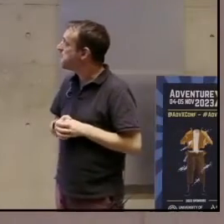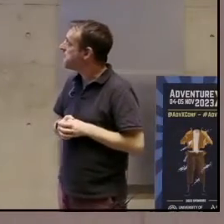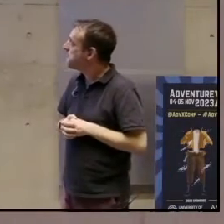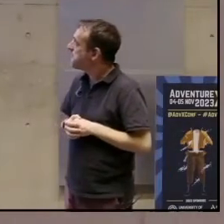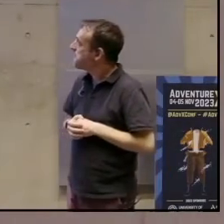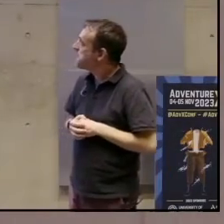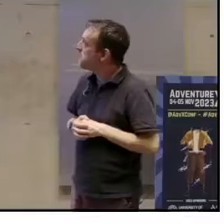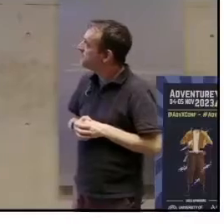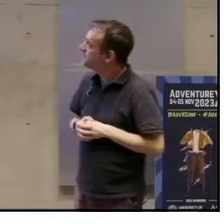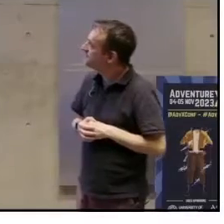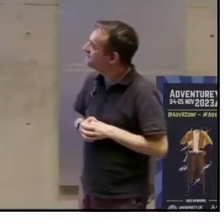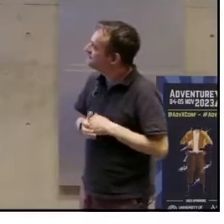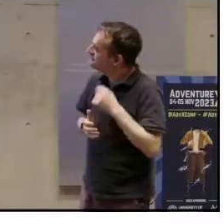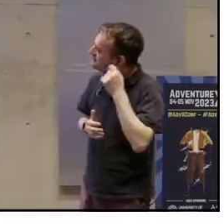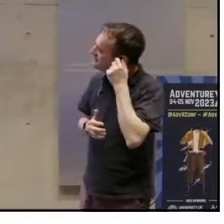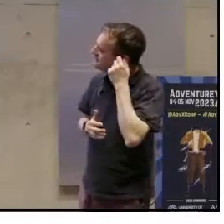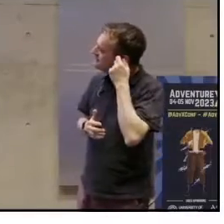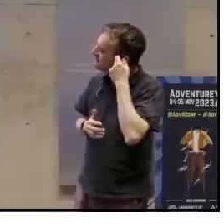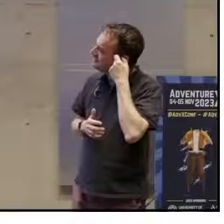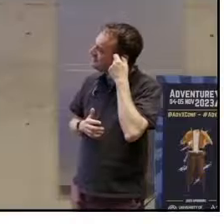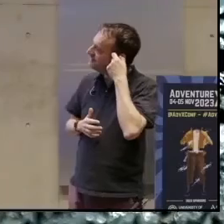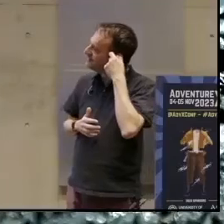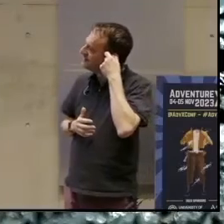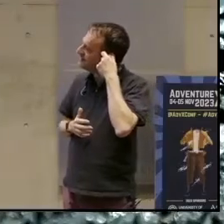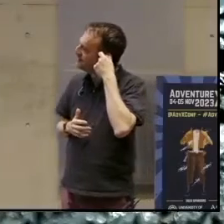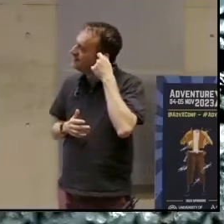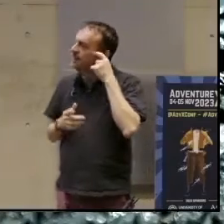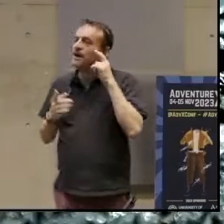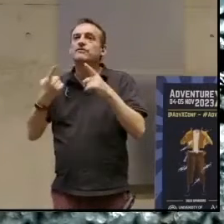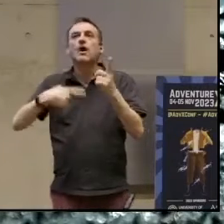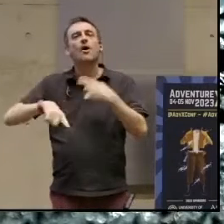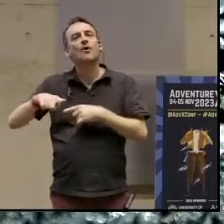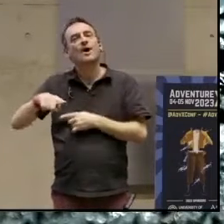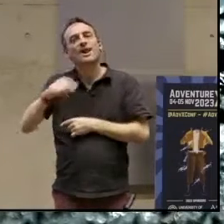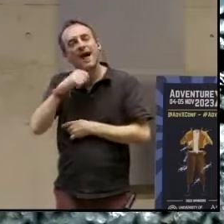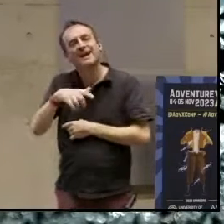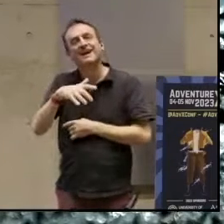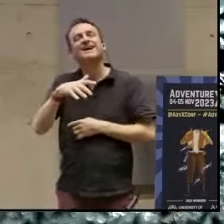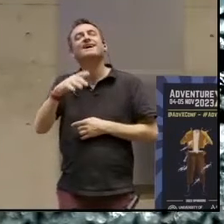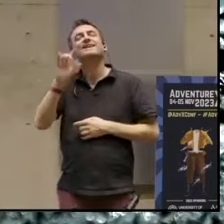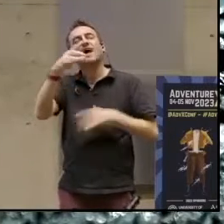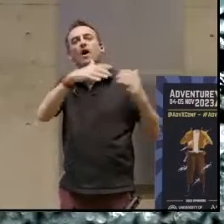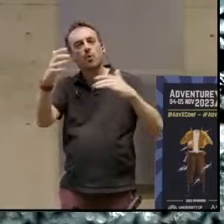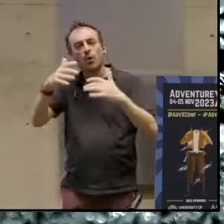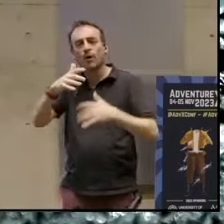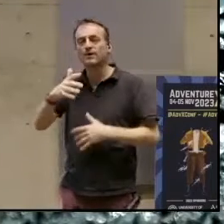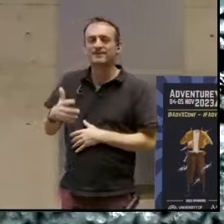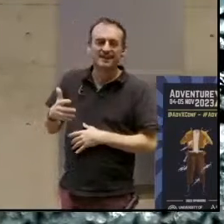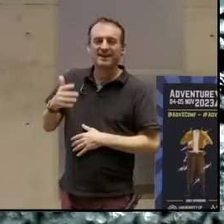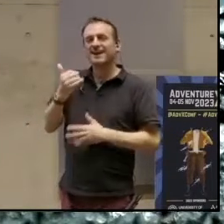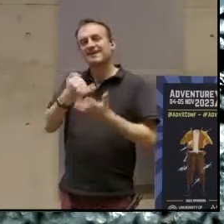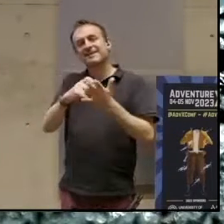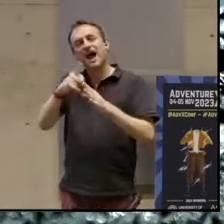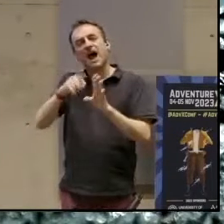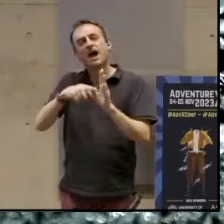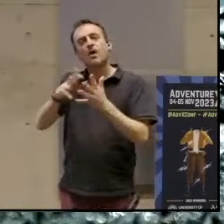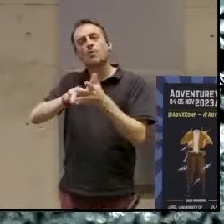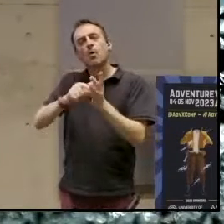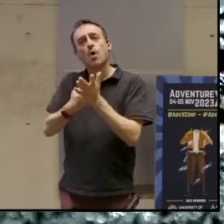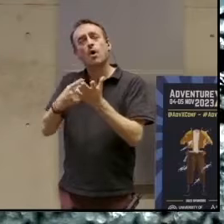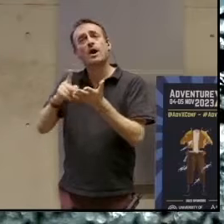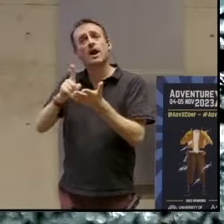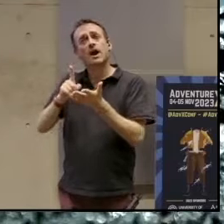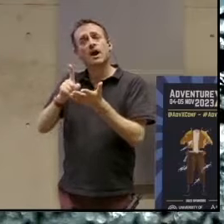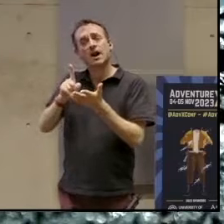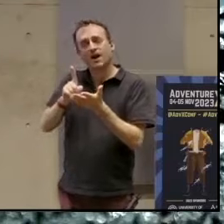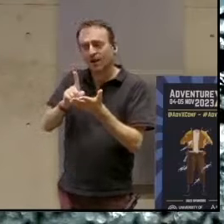sorry, yes, and every Skywalker you know is a mass murderer, by the way, but anyway, let's move on. I don't have time to deal with that slide. Where am I at? Okay, 12